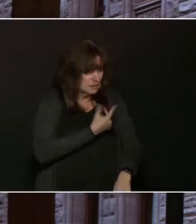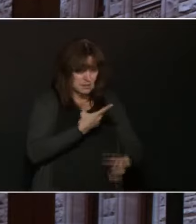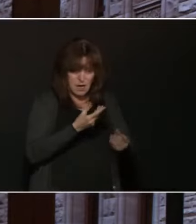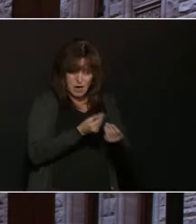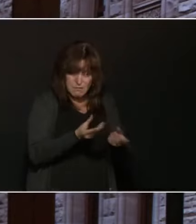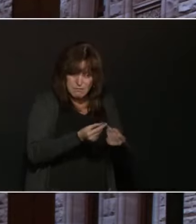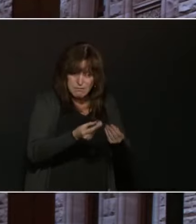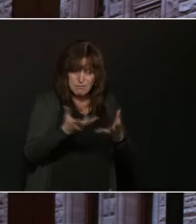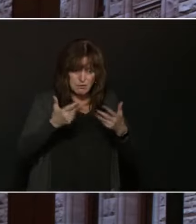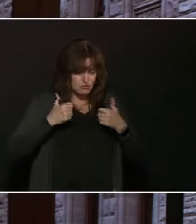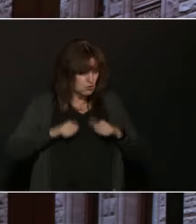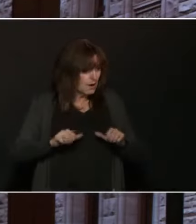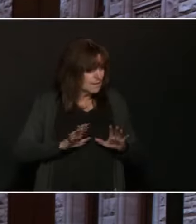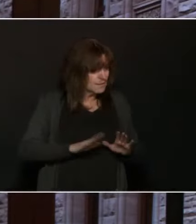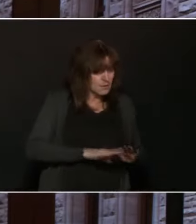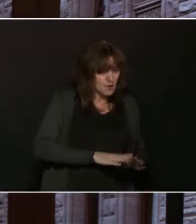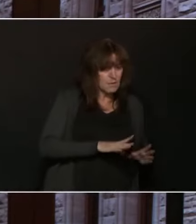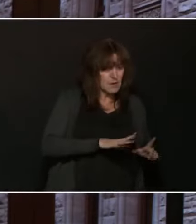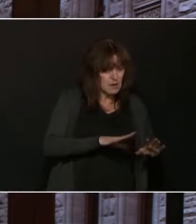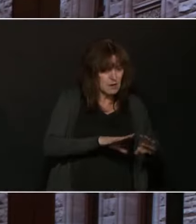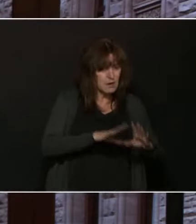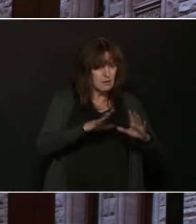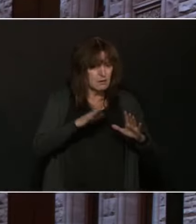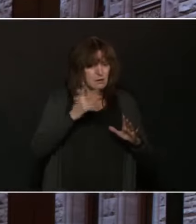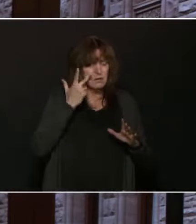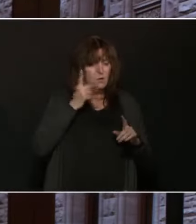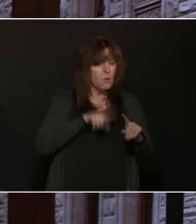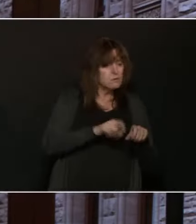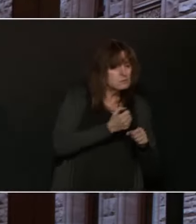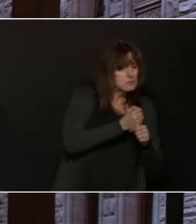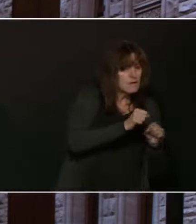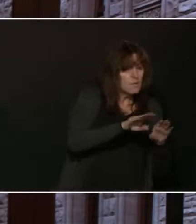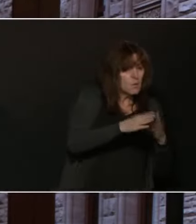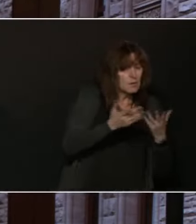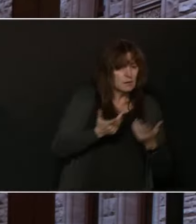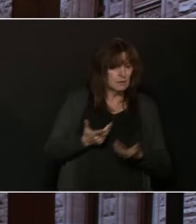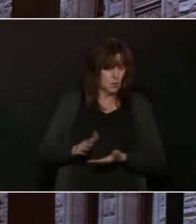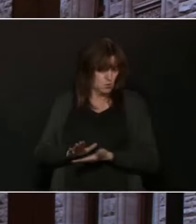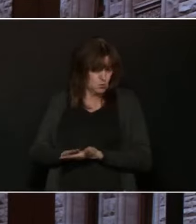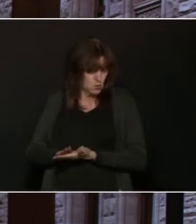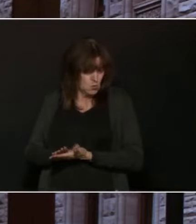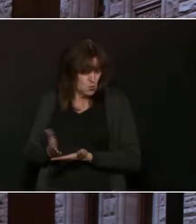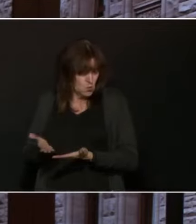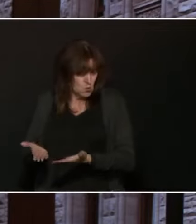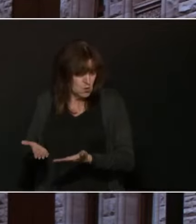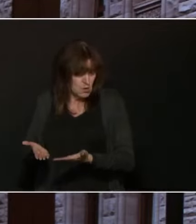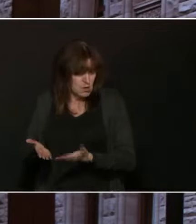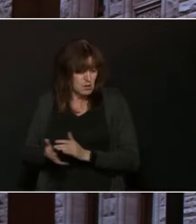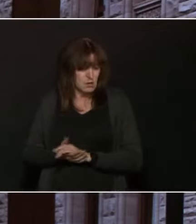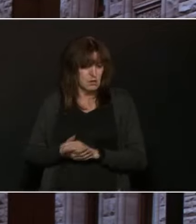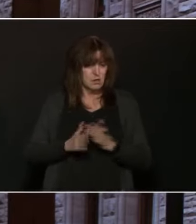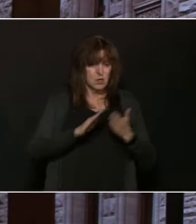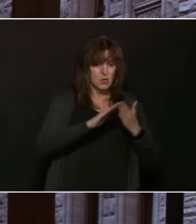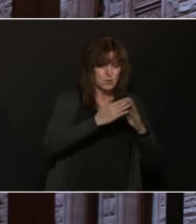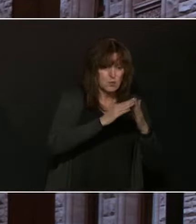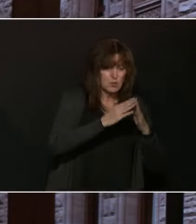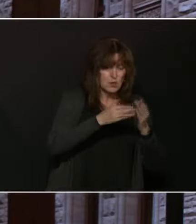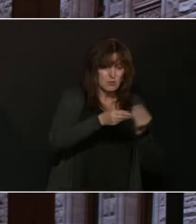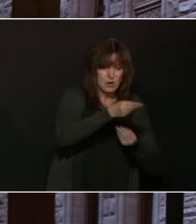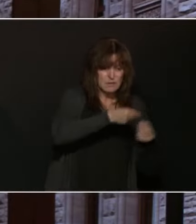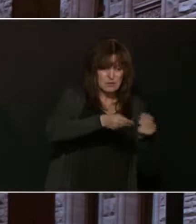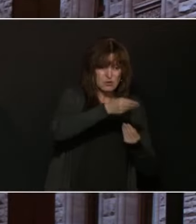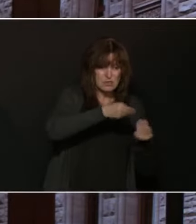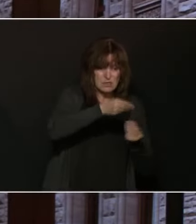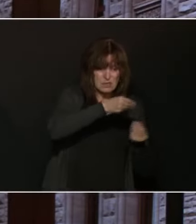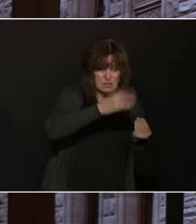open safely? We're trying to open our schools safely, even with the presence of high community transmission. With checks and balances, we're looking at